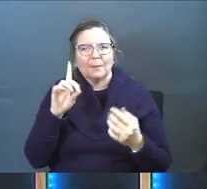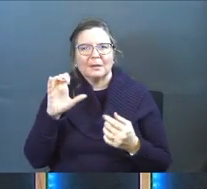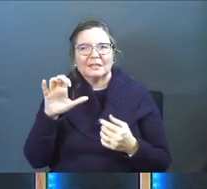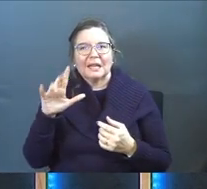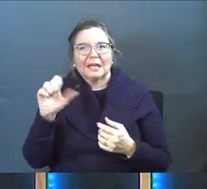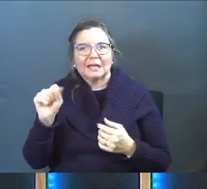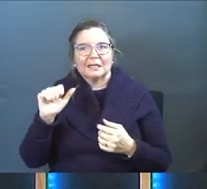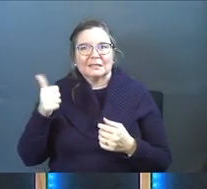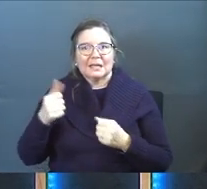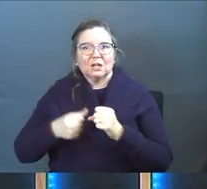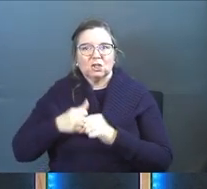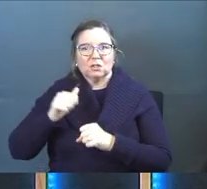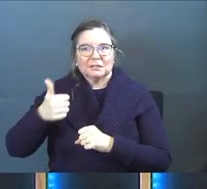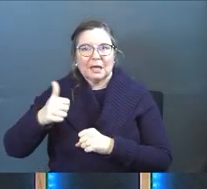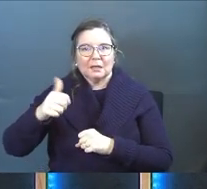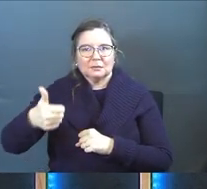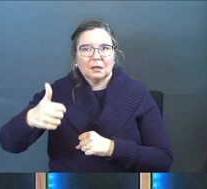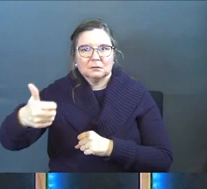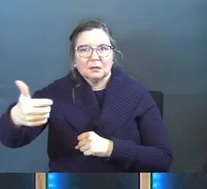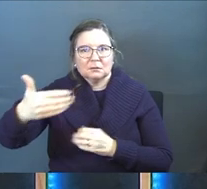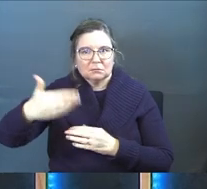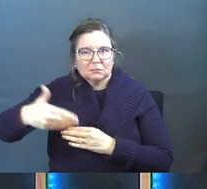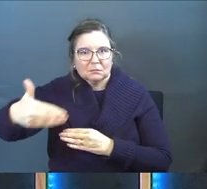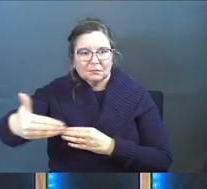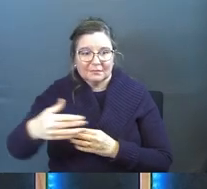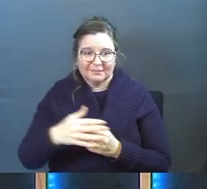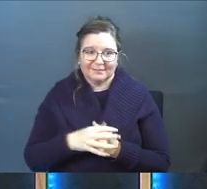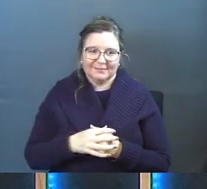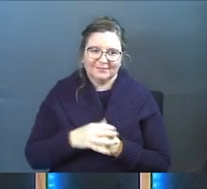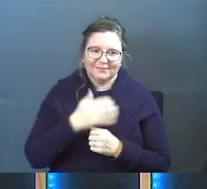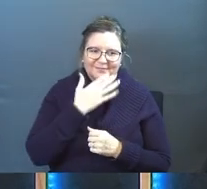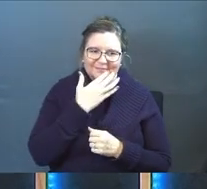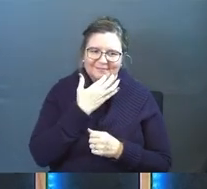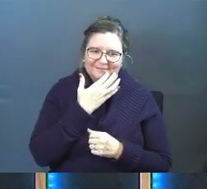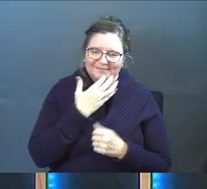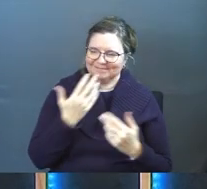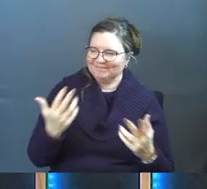decades? How many of those will you...